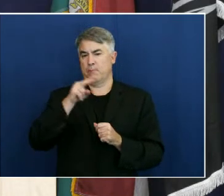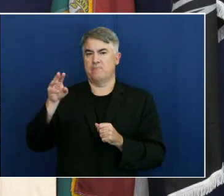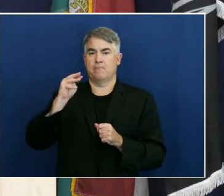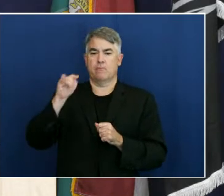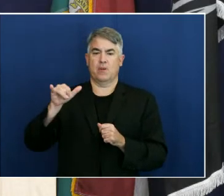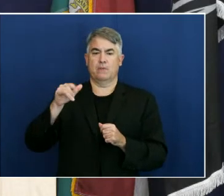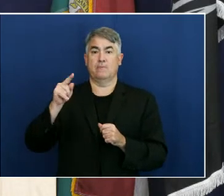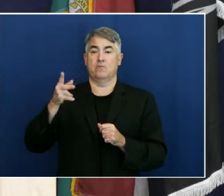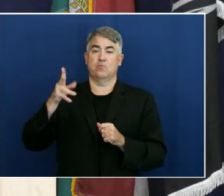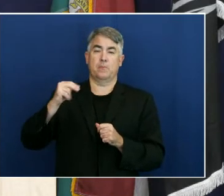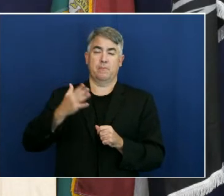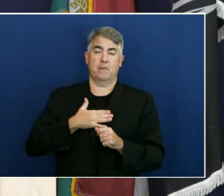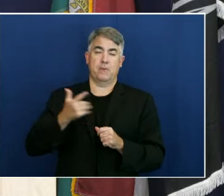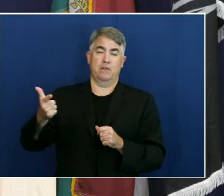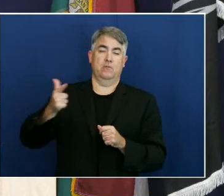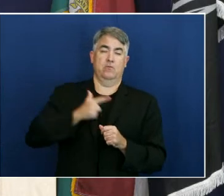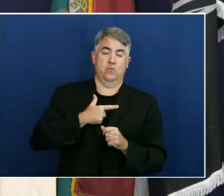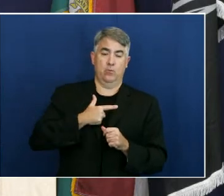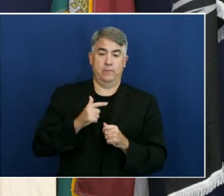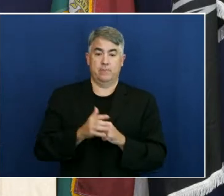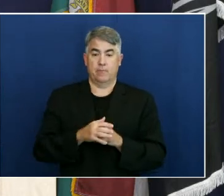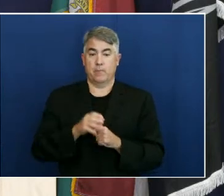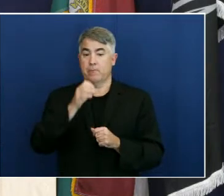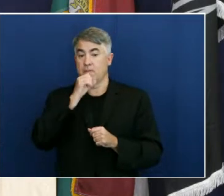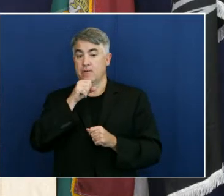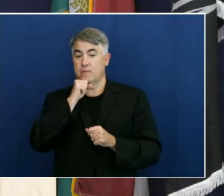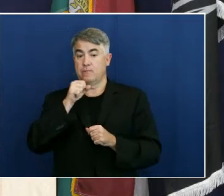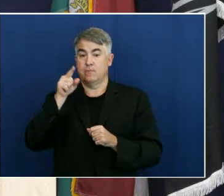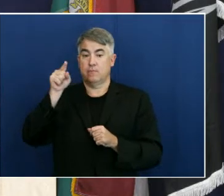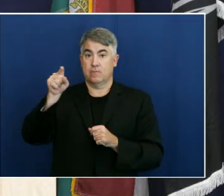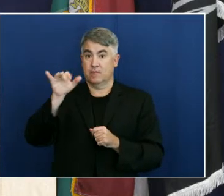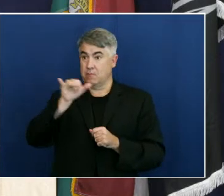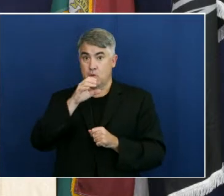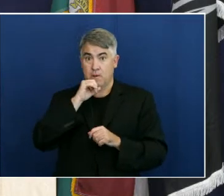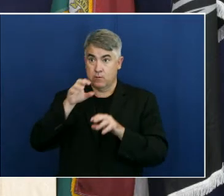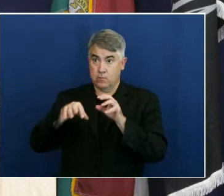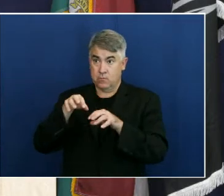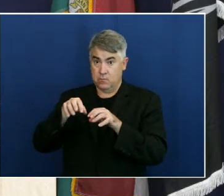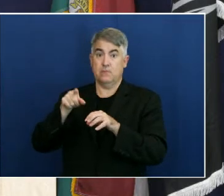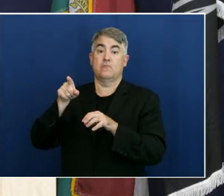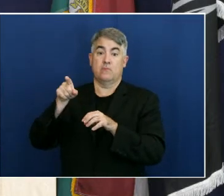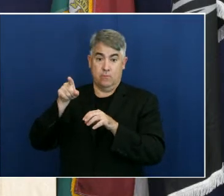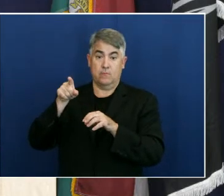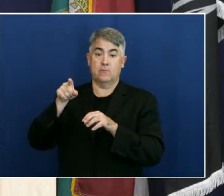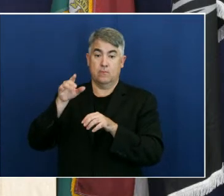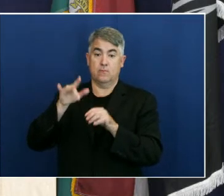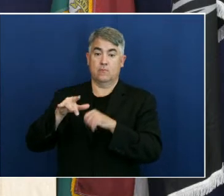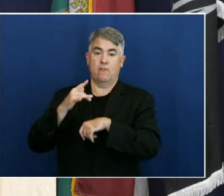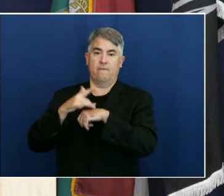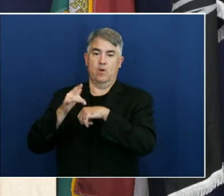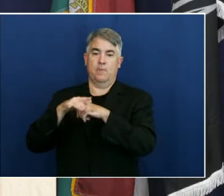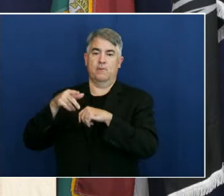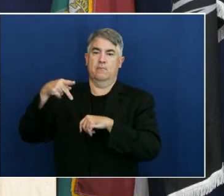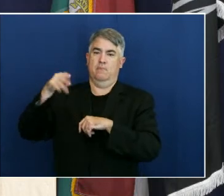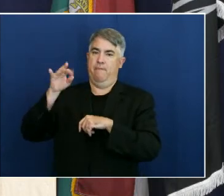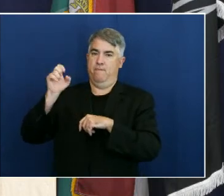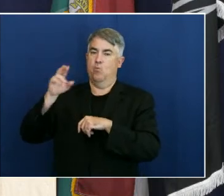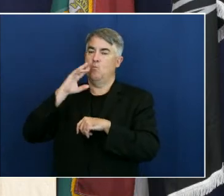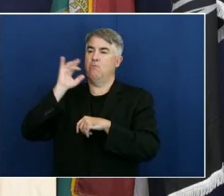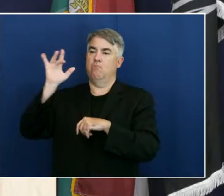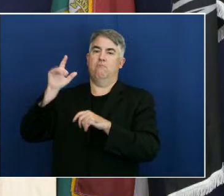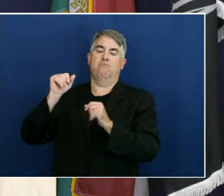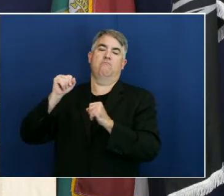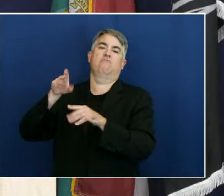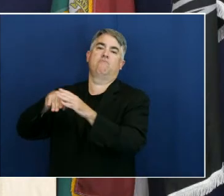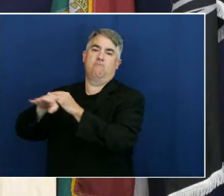person seeking to get a vaccine, it will only connect you with a Pfizer appointment, meaning an appointment at a location that has